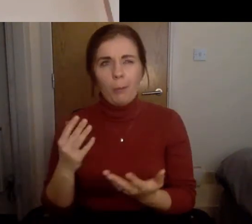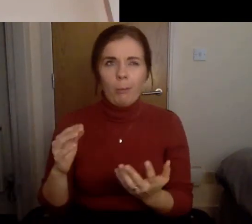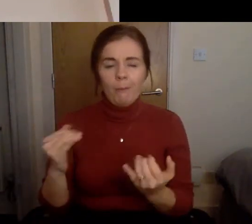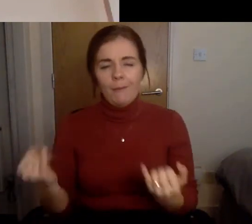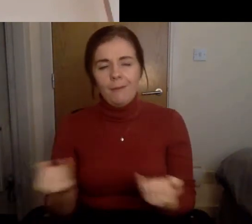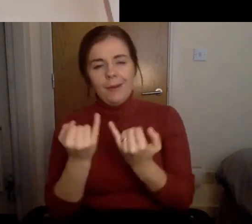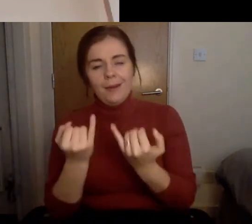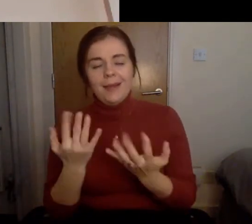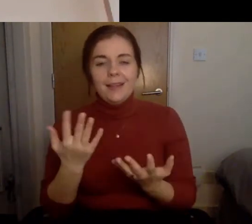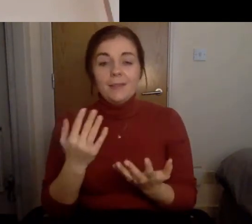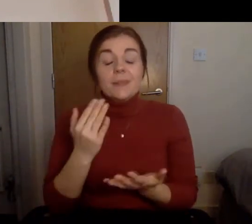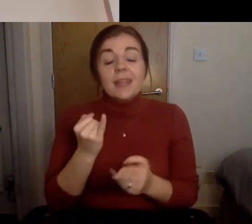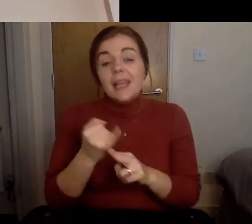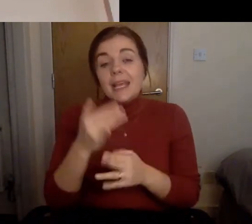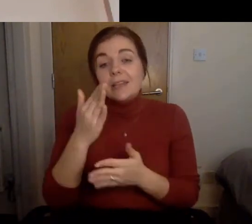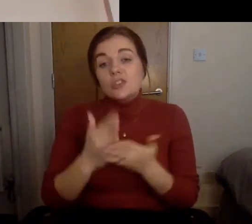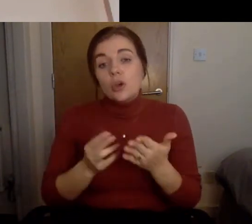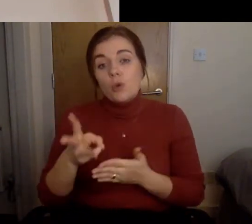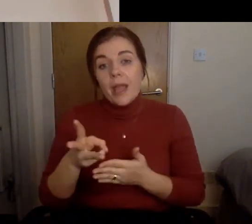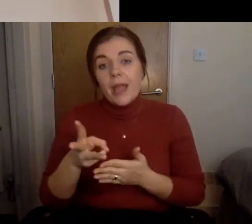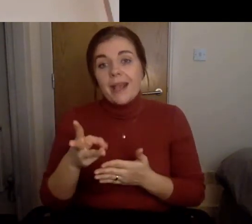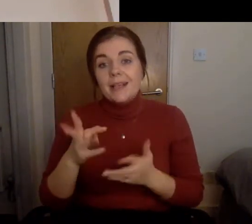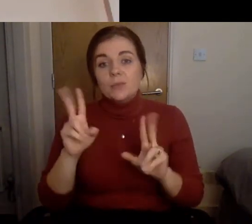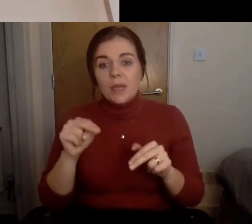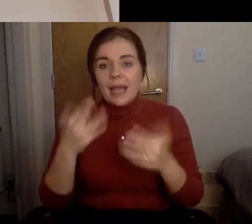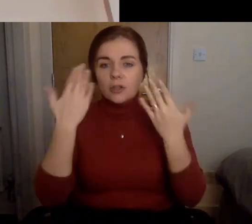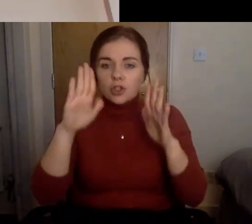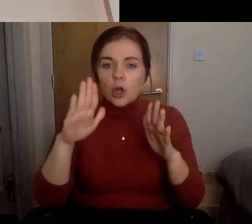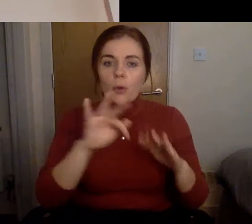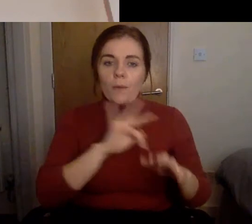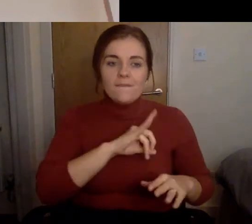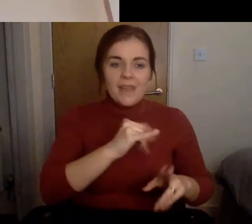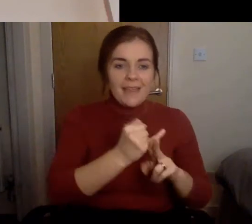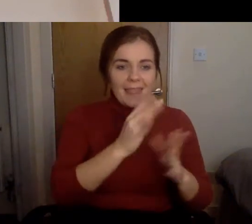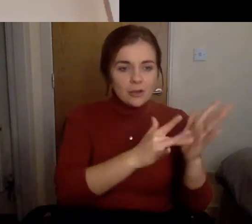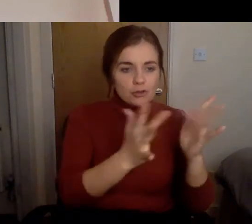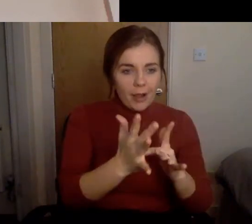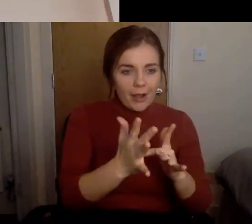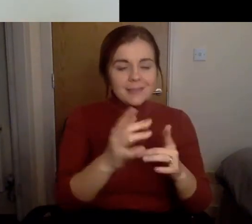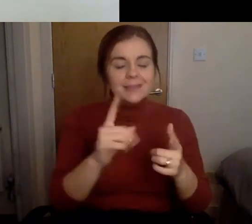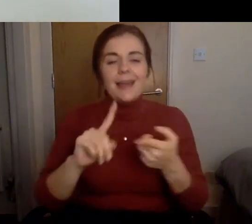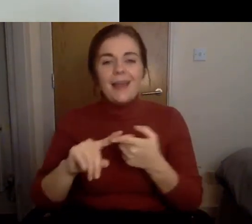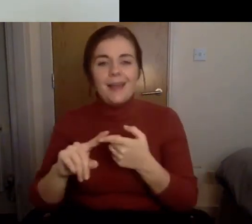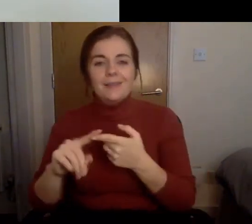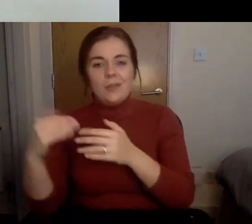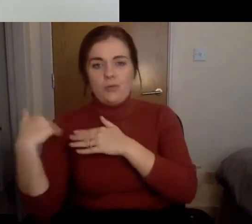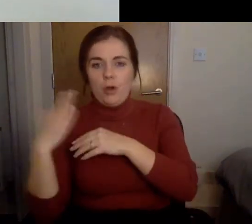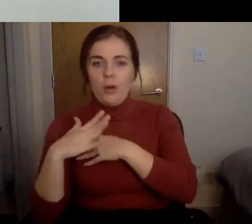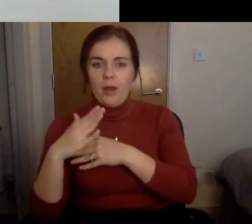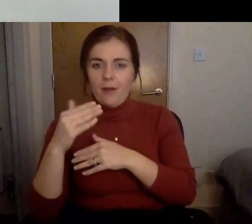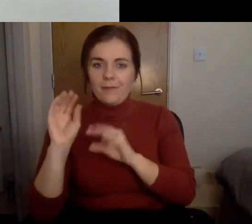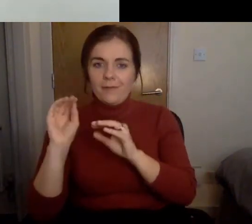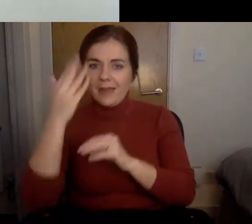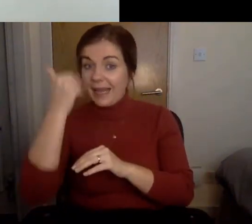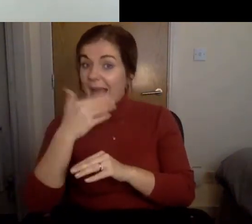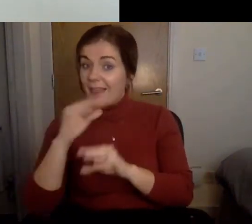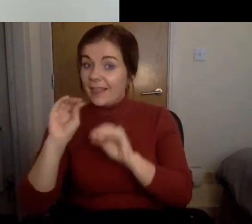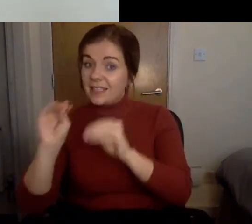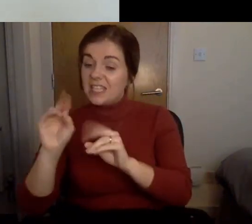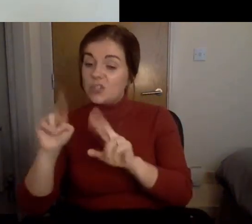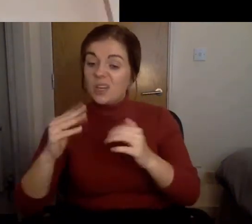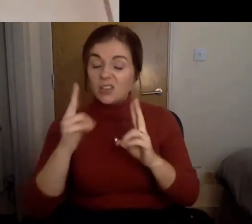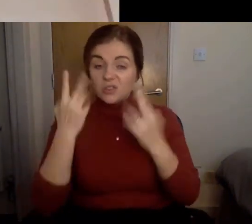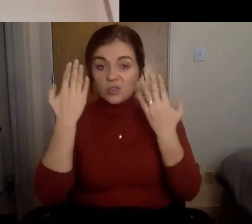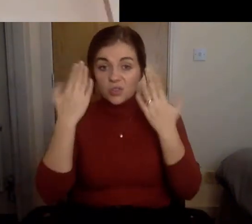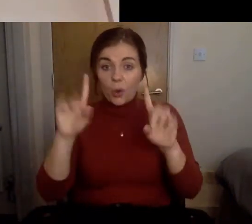opportunity to nearly distinguish between faith in Christ and the role of teaching. I suppose the role of Catholic teaching as opposed to